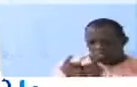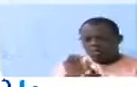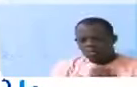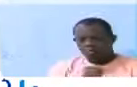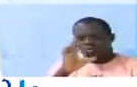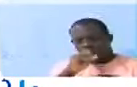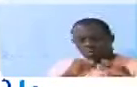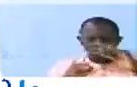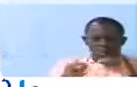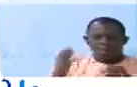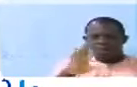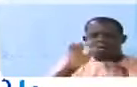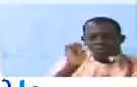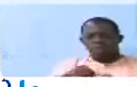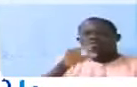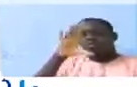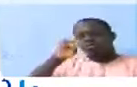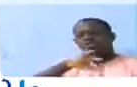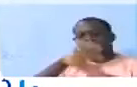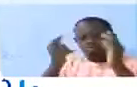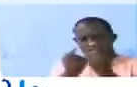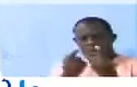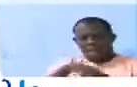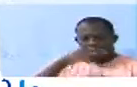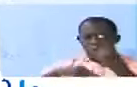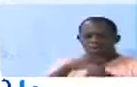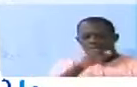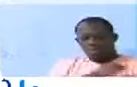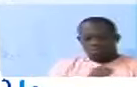will be able to do something about us.